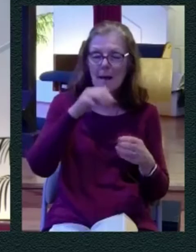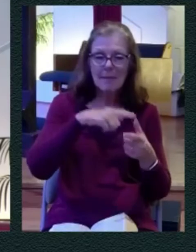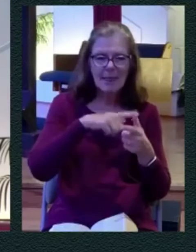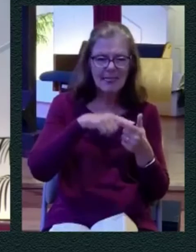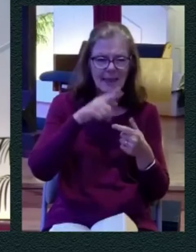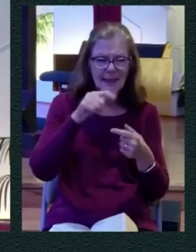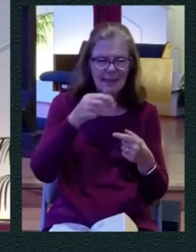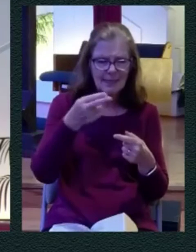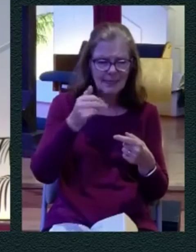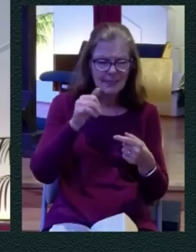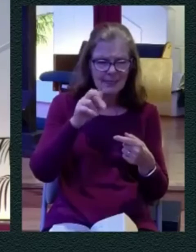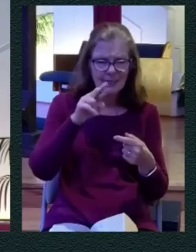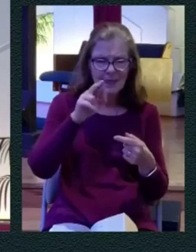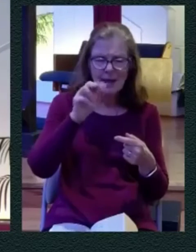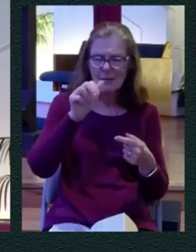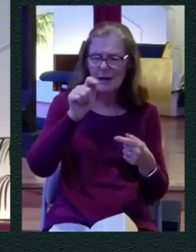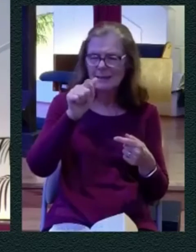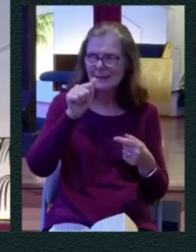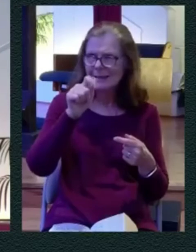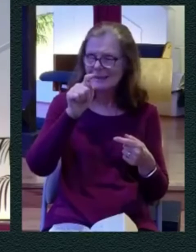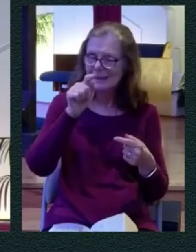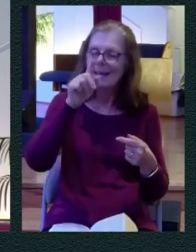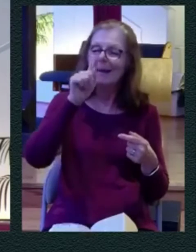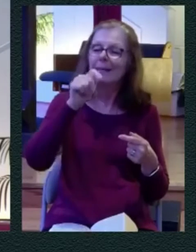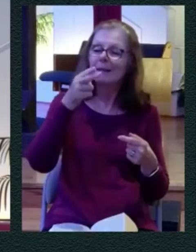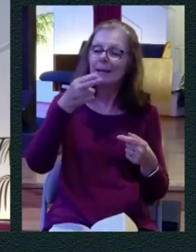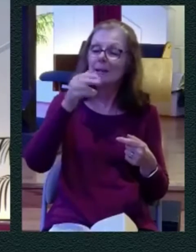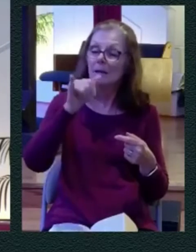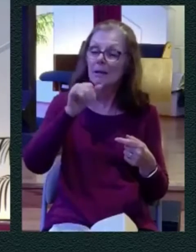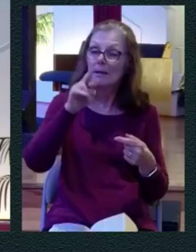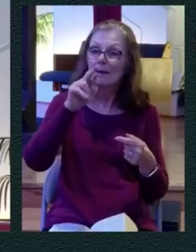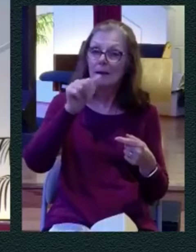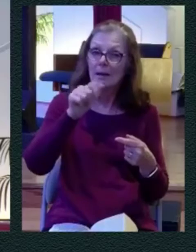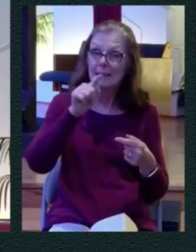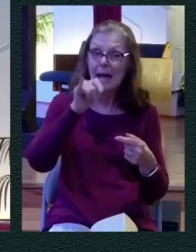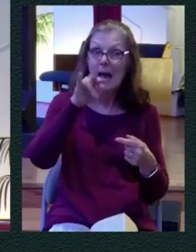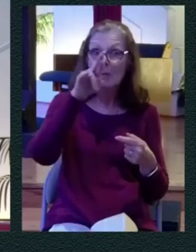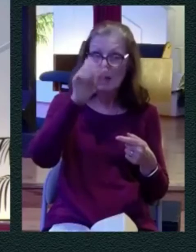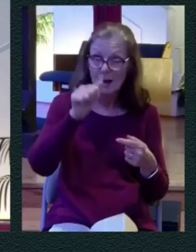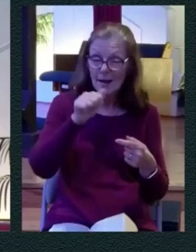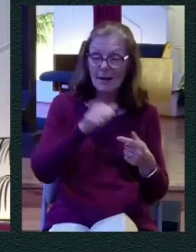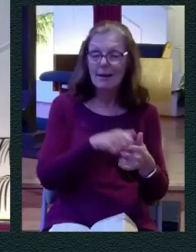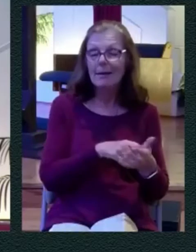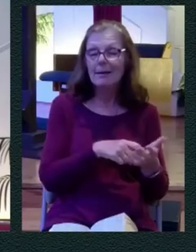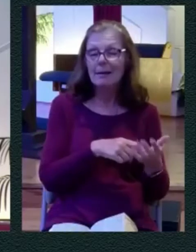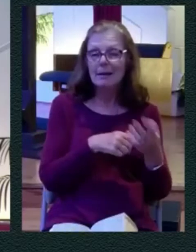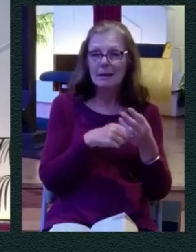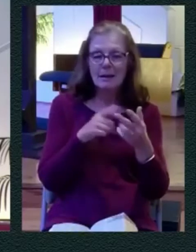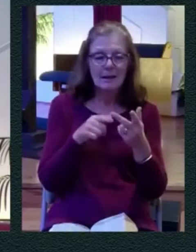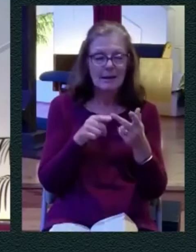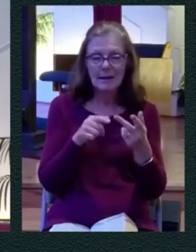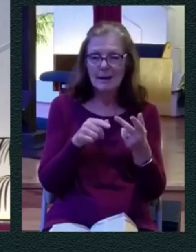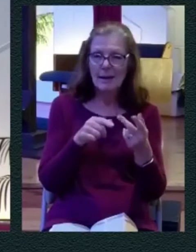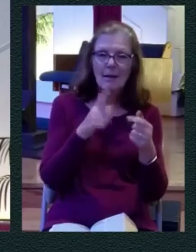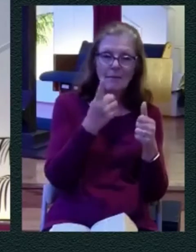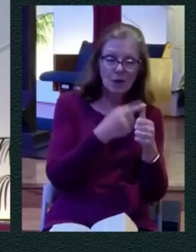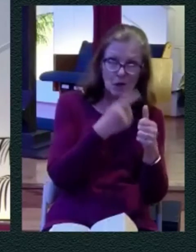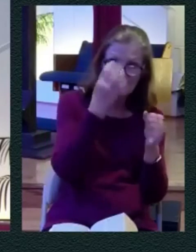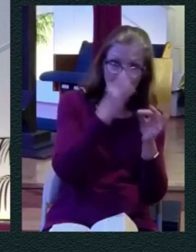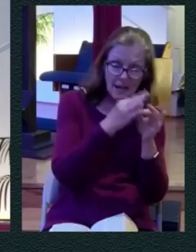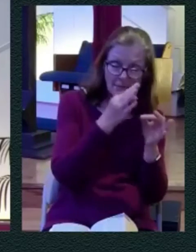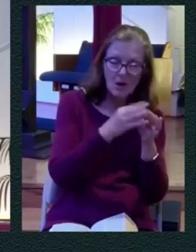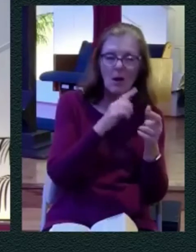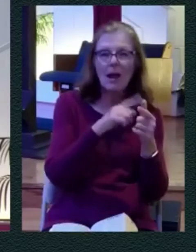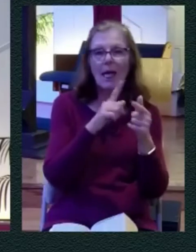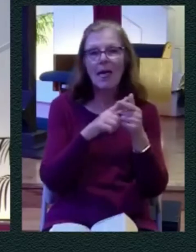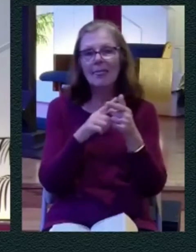By the time you've got to Thyatira, I miss Smyrna there, but Smyrna's faithful. Then Pergamum comes, and they start to fall away